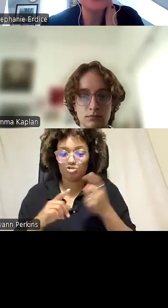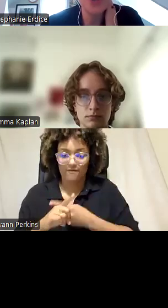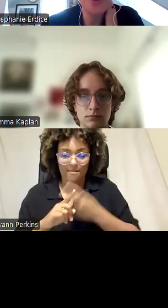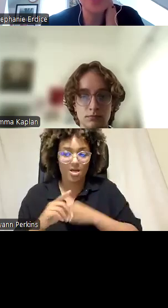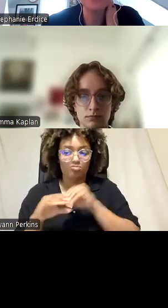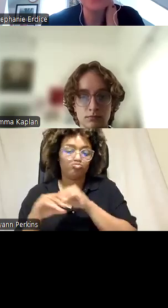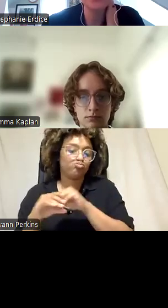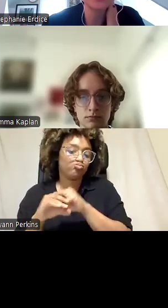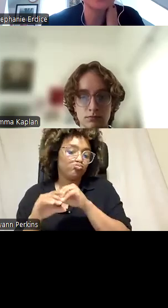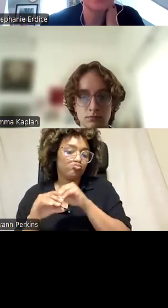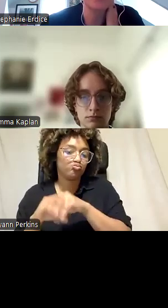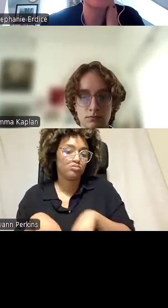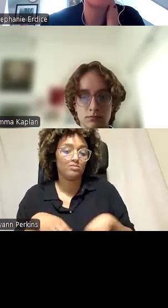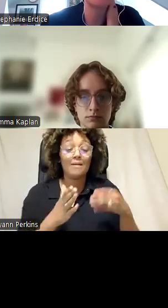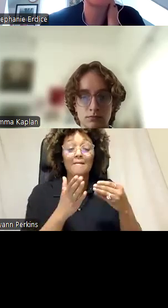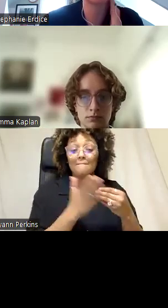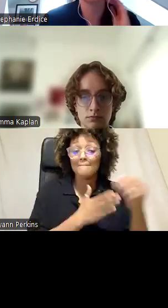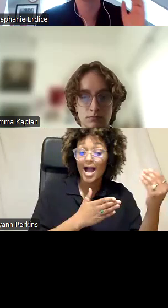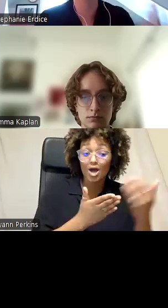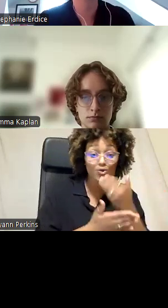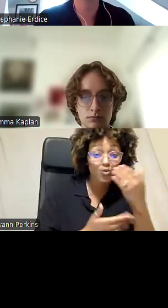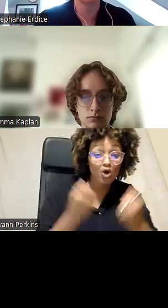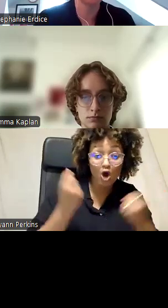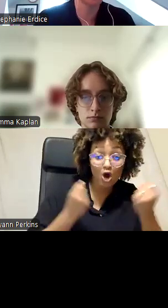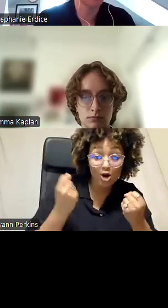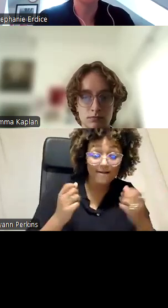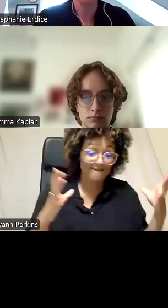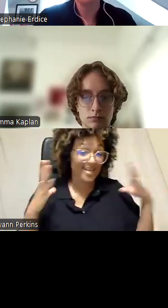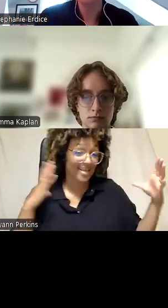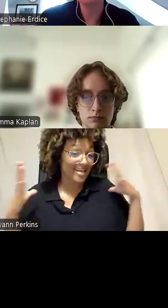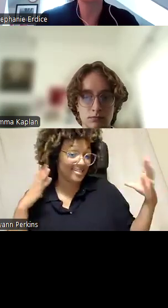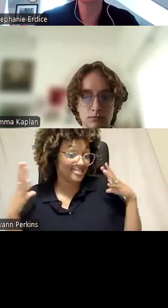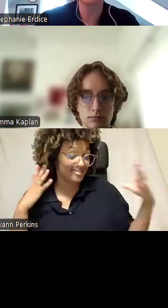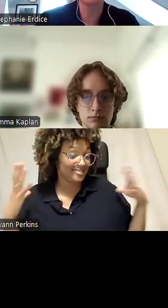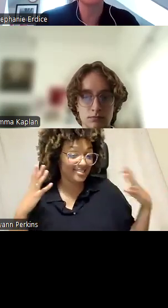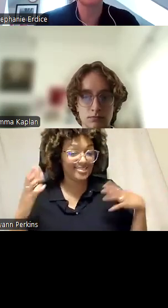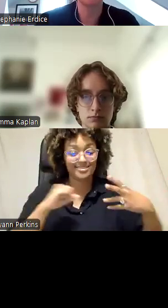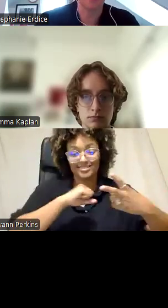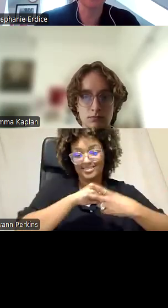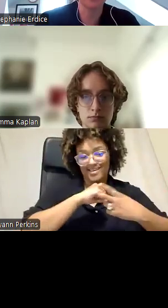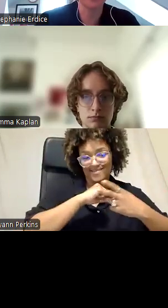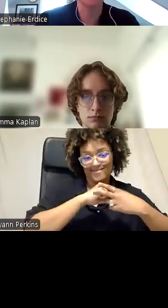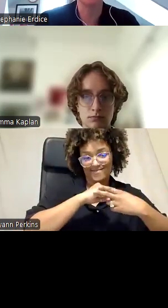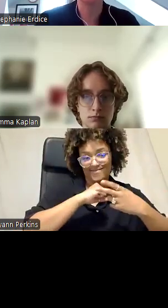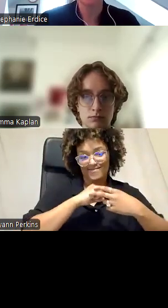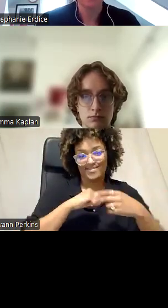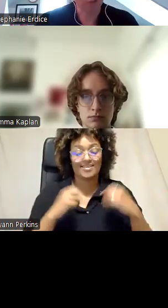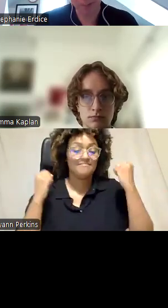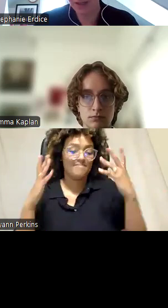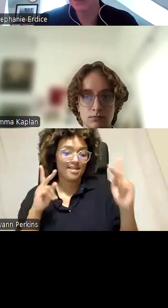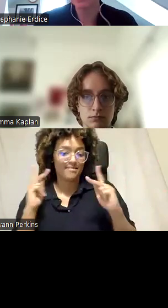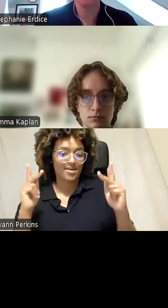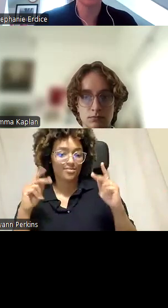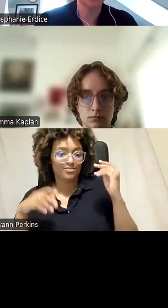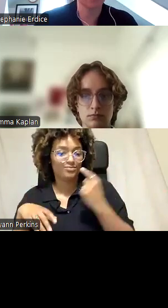$250, buy a new car, vacation and save. I love, April, that your first one was buy a new car. When we do this exercise, we get a lot of people that are like, they